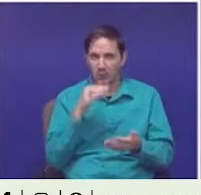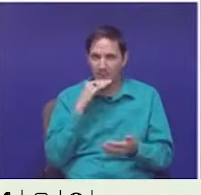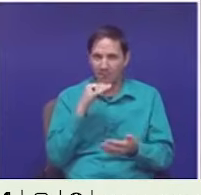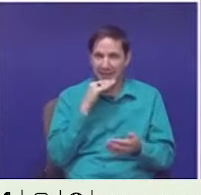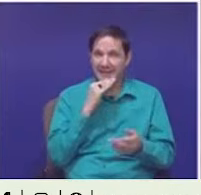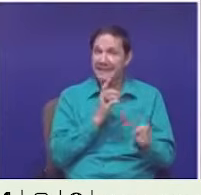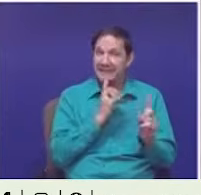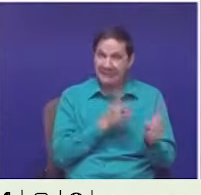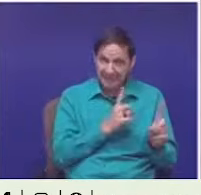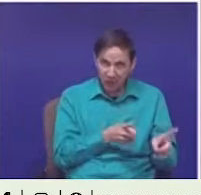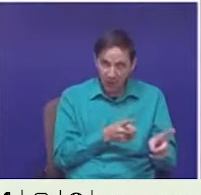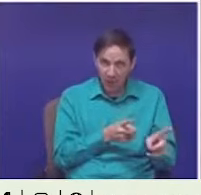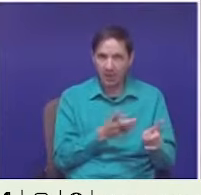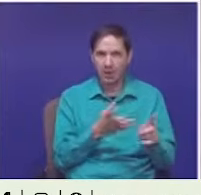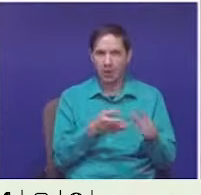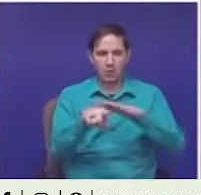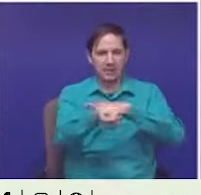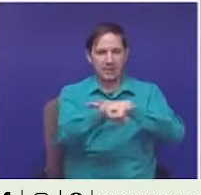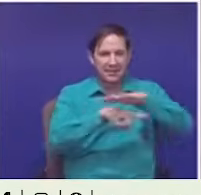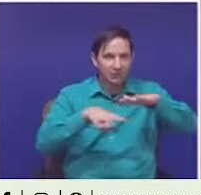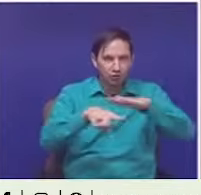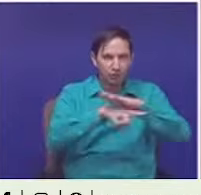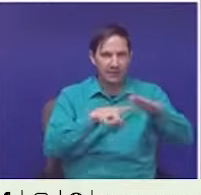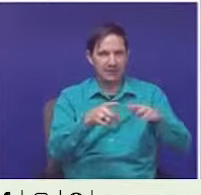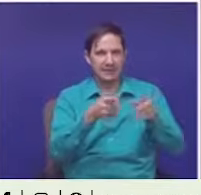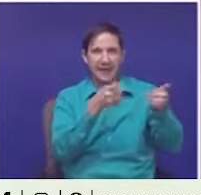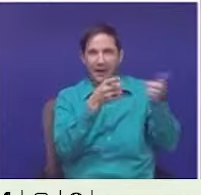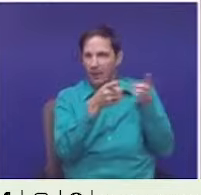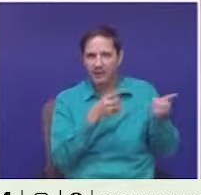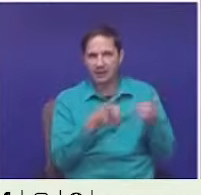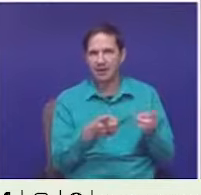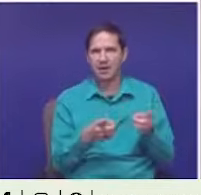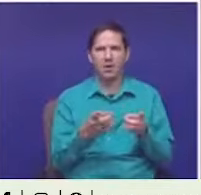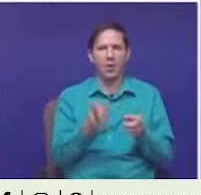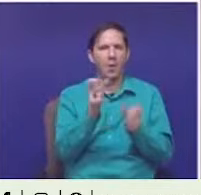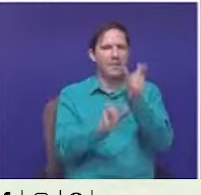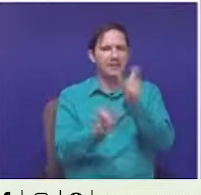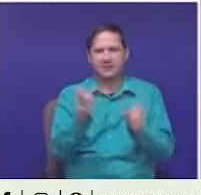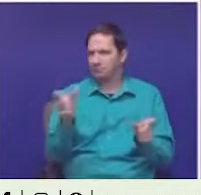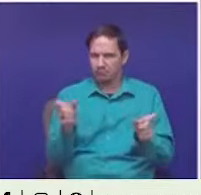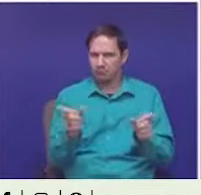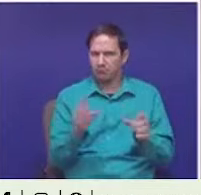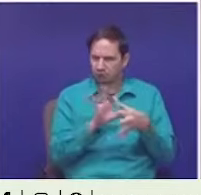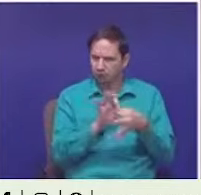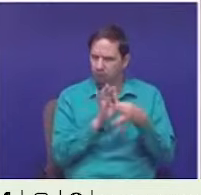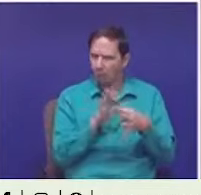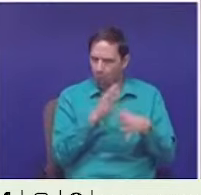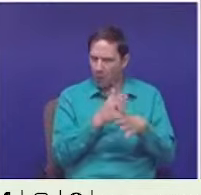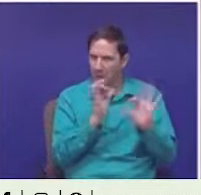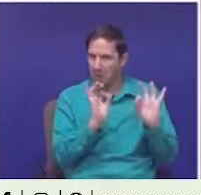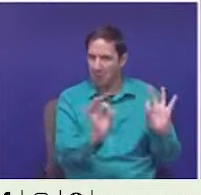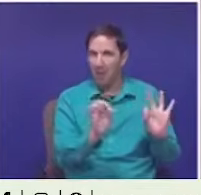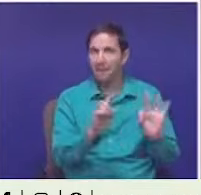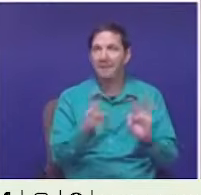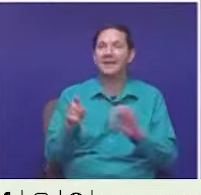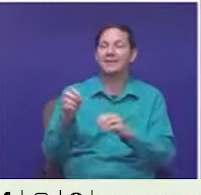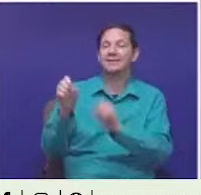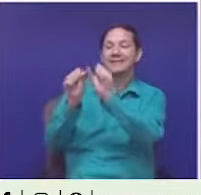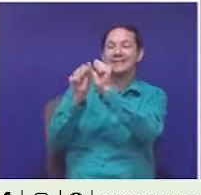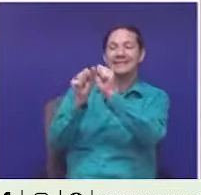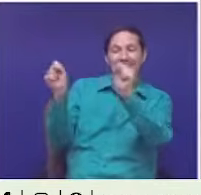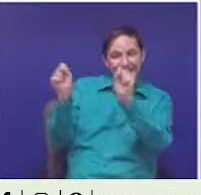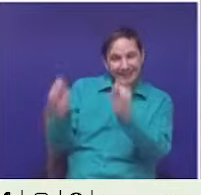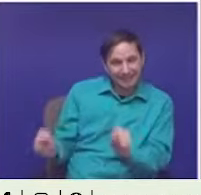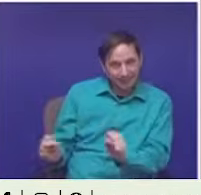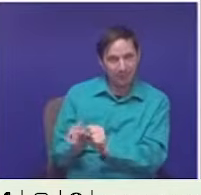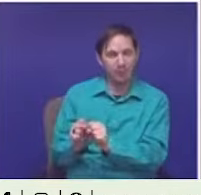the teachers, the district directors, the officials. Clearly, those people are dedicated. The problem is systematic and it's government